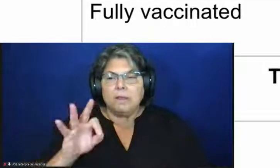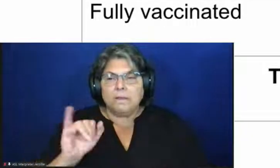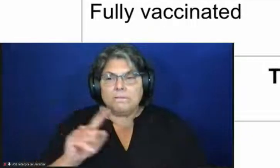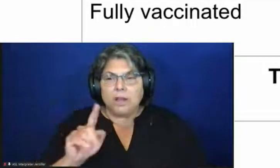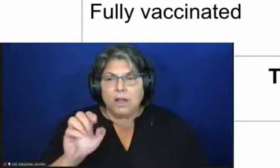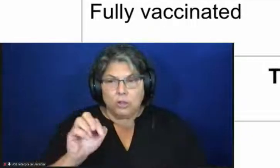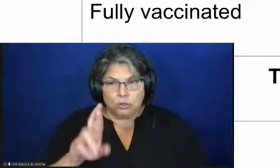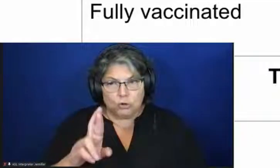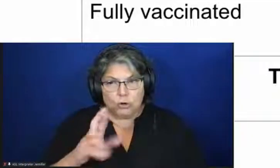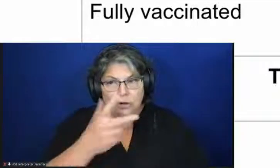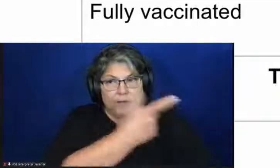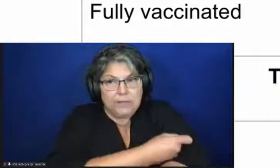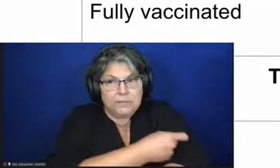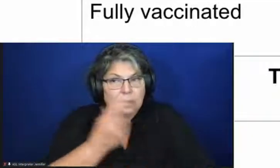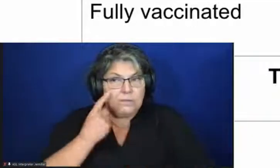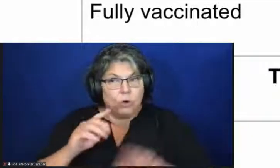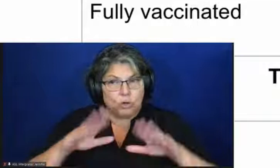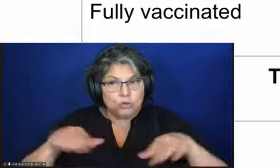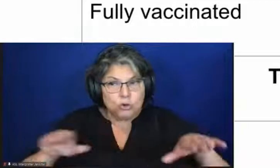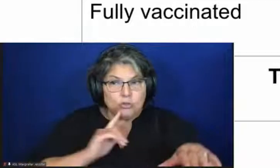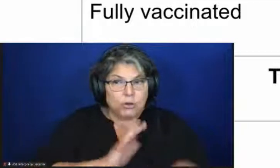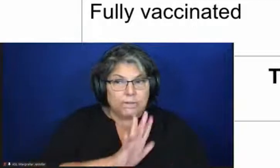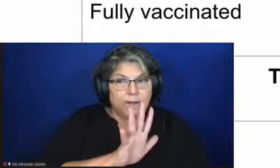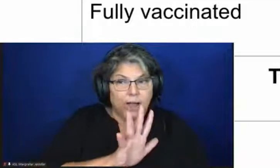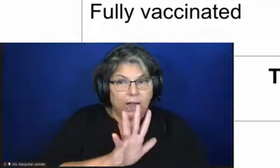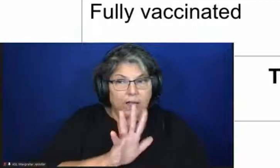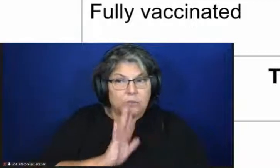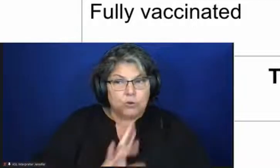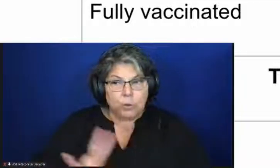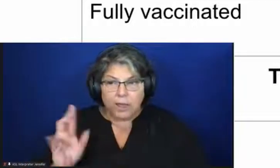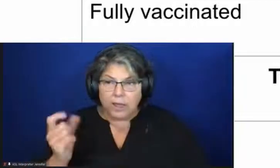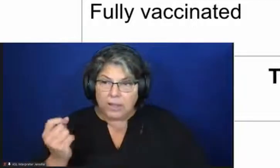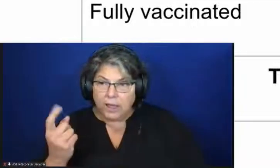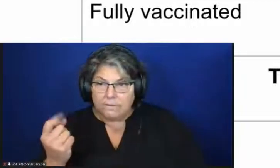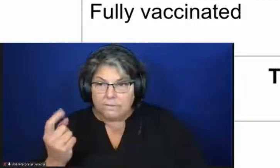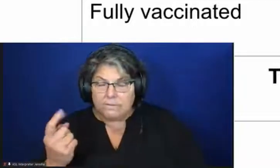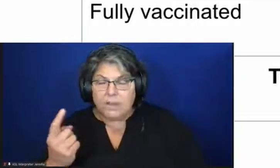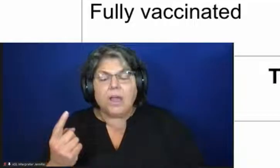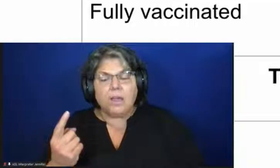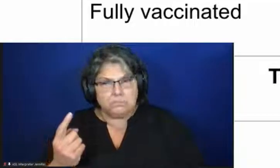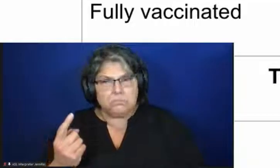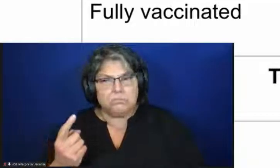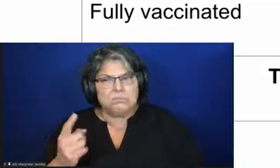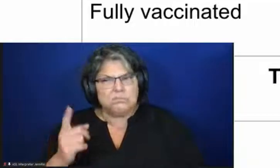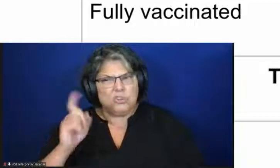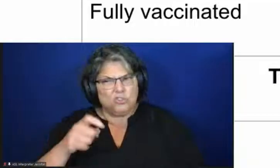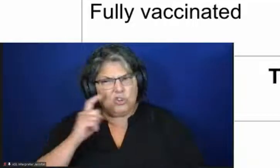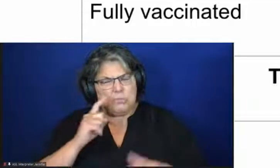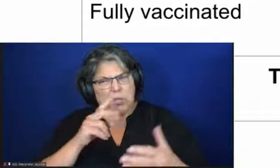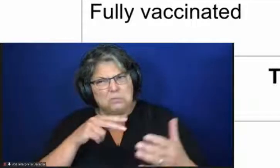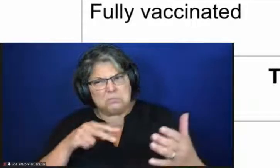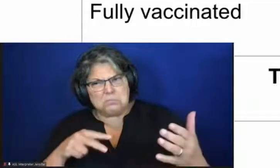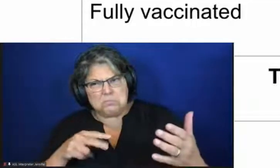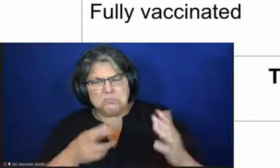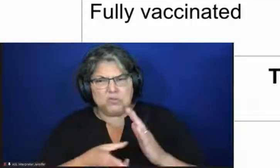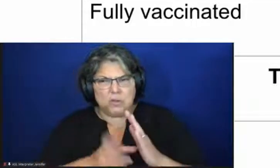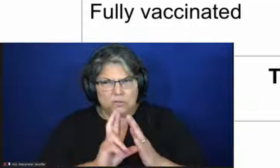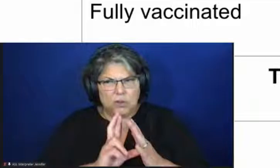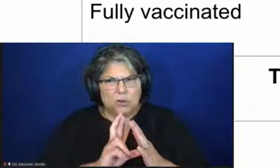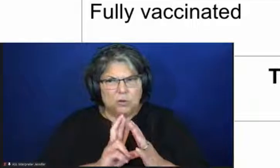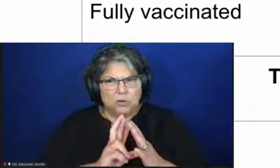for 5 to 11-year-olds are scheduled to be reviewed by